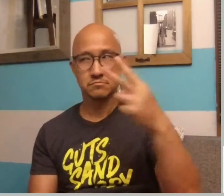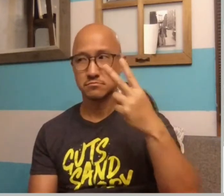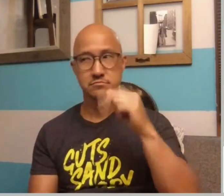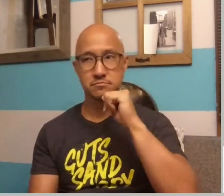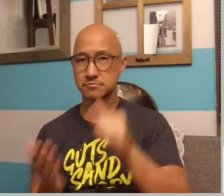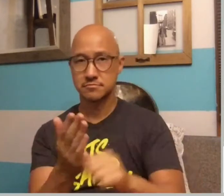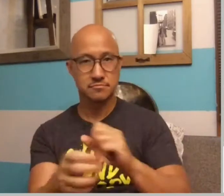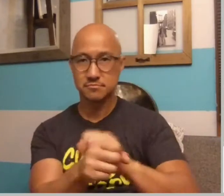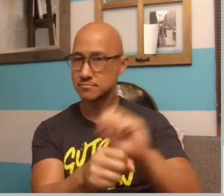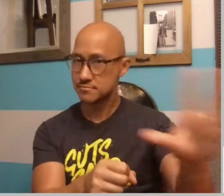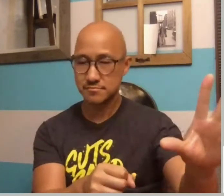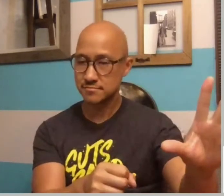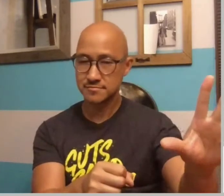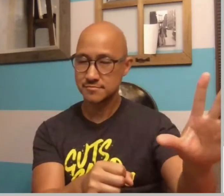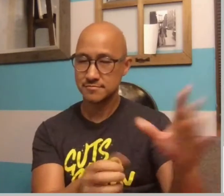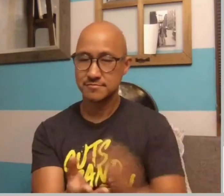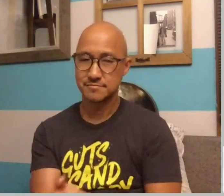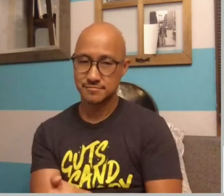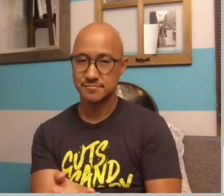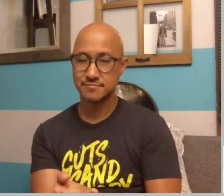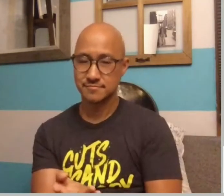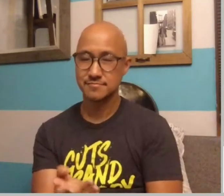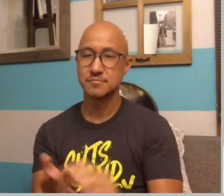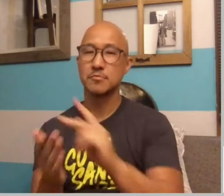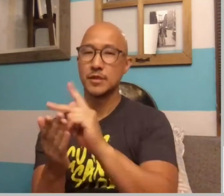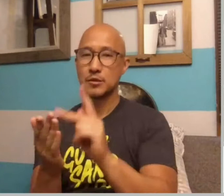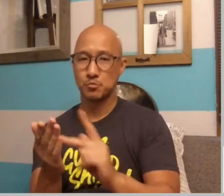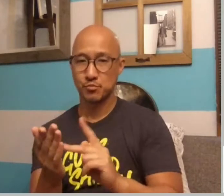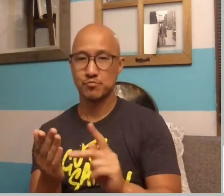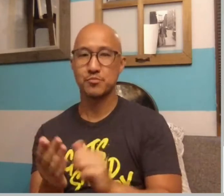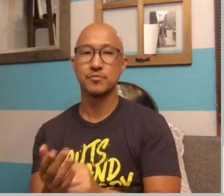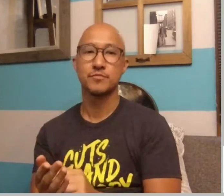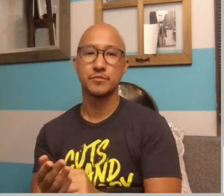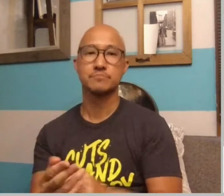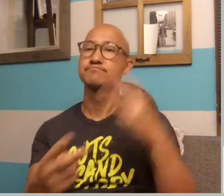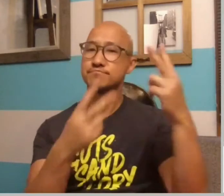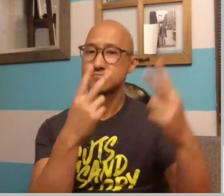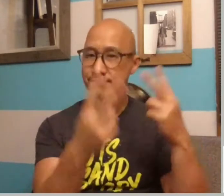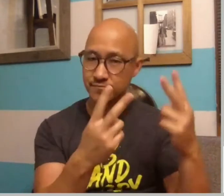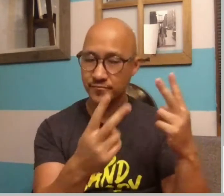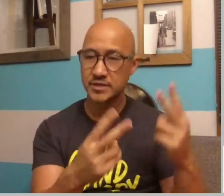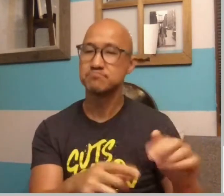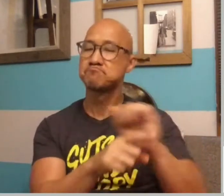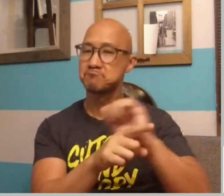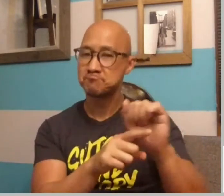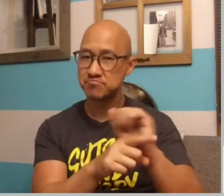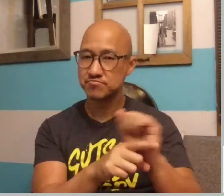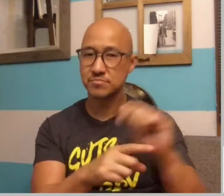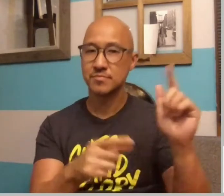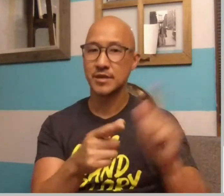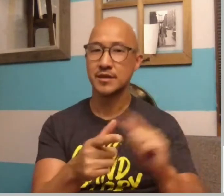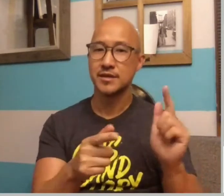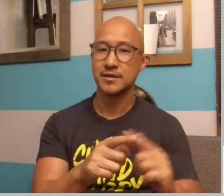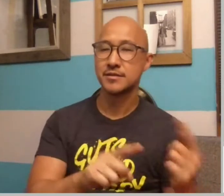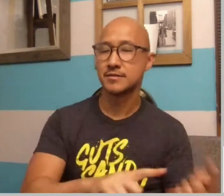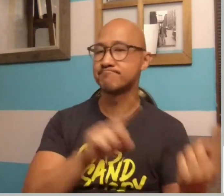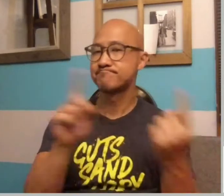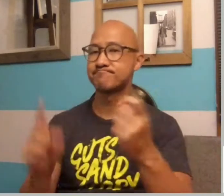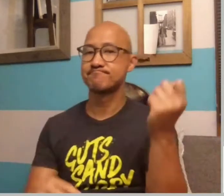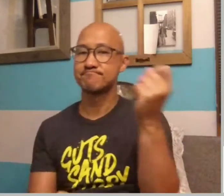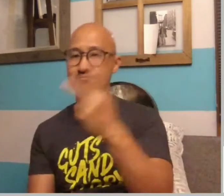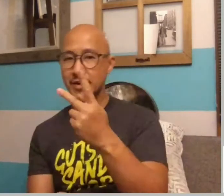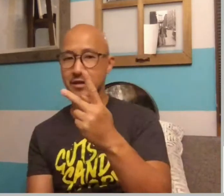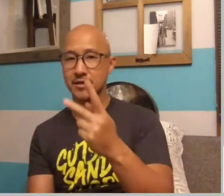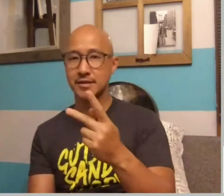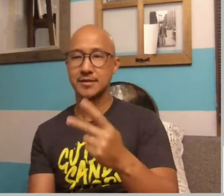reconciling with them after these many hardships that happened over the years. So this reconciliation was a huge main part of the